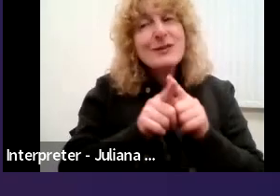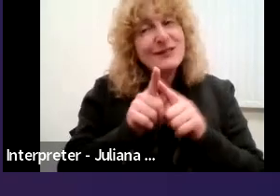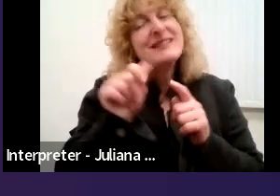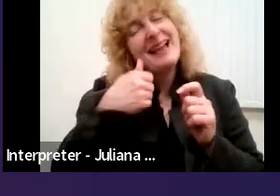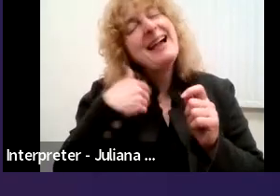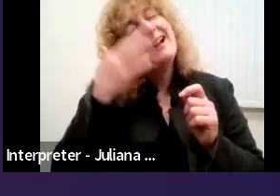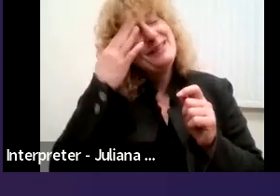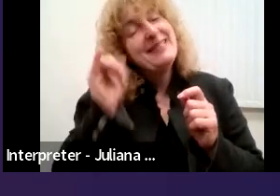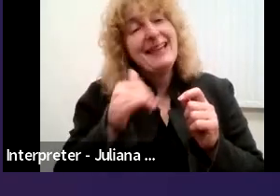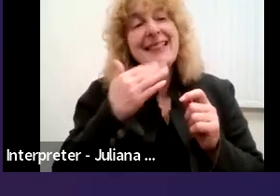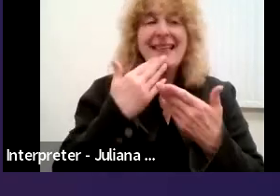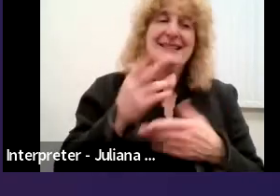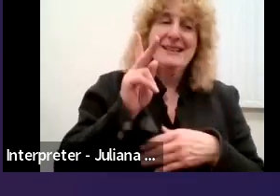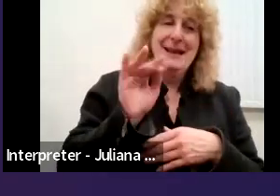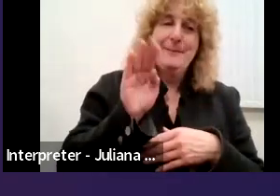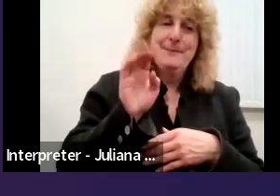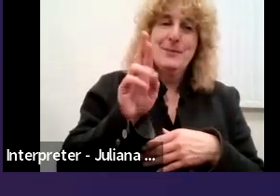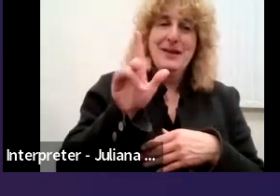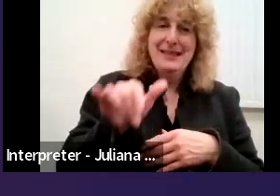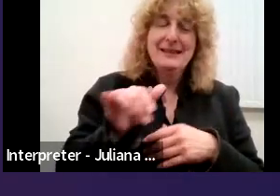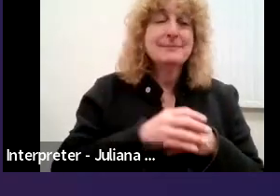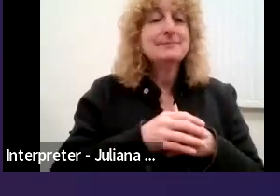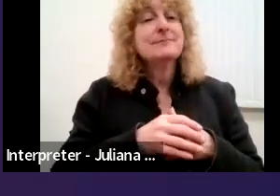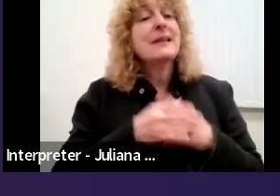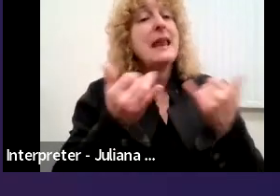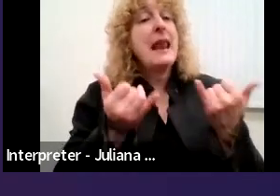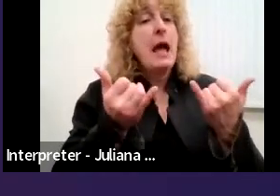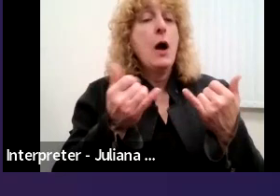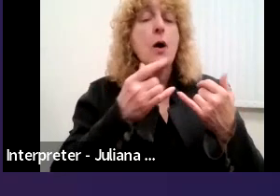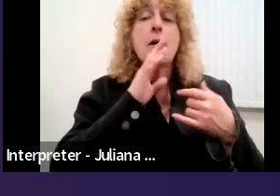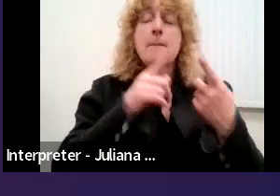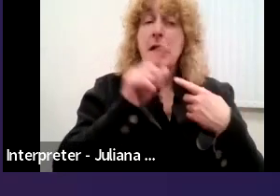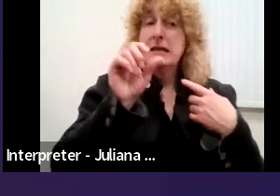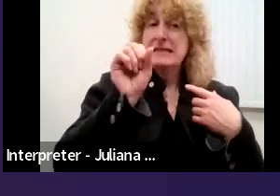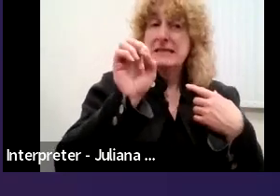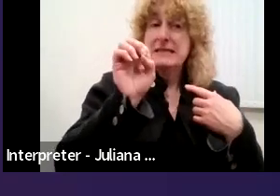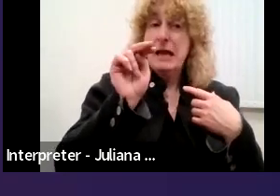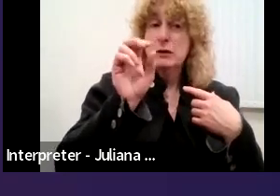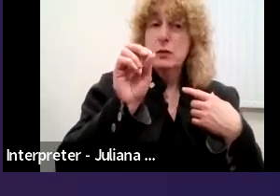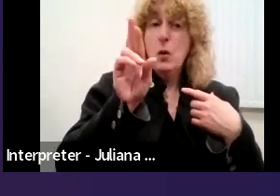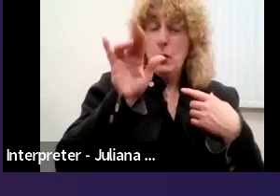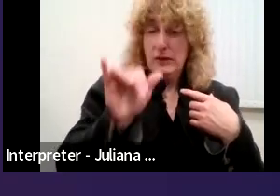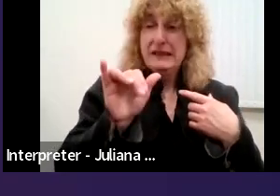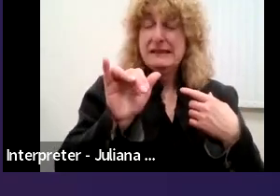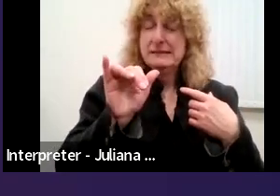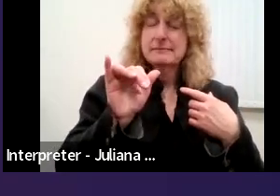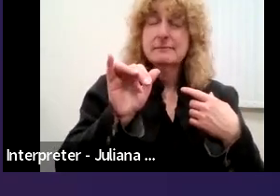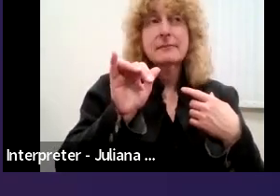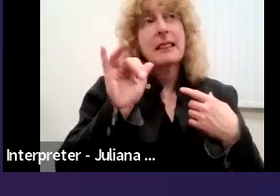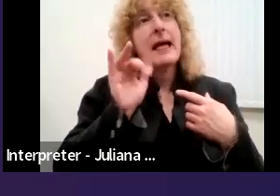Thanks, Kimberly. All right, so going into sensory and self-regulation kind of go hand